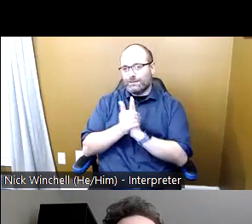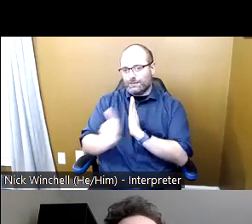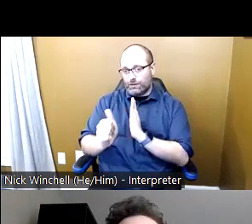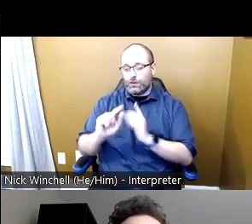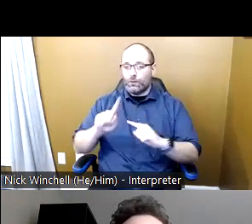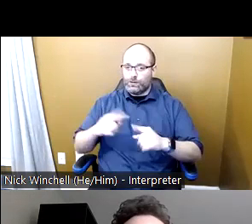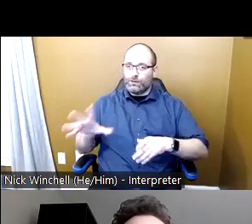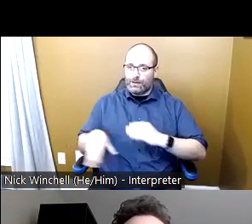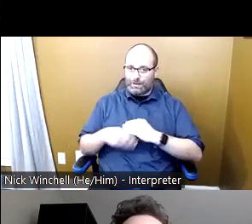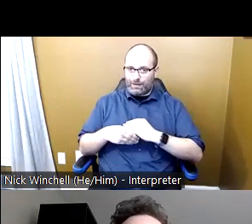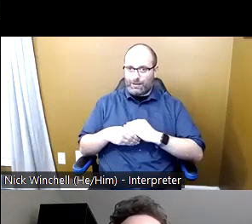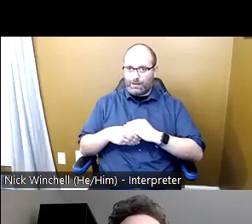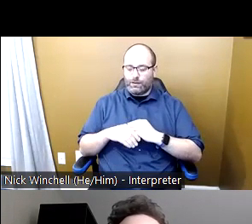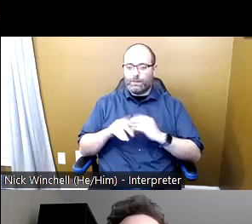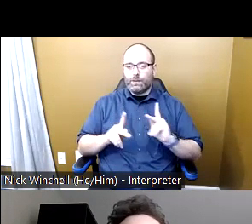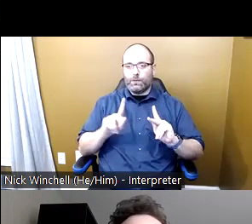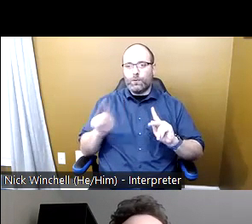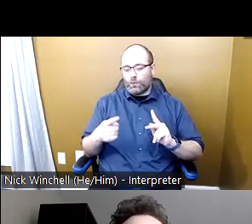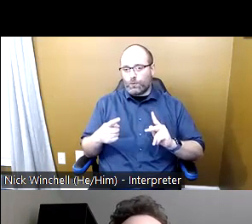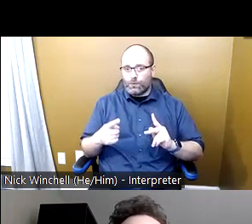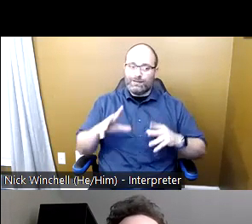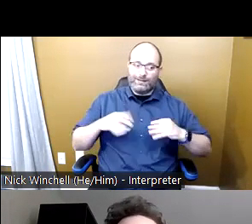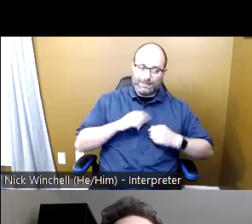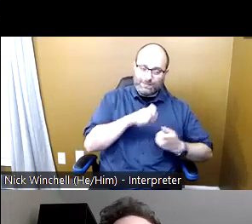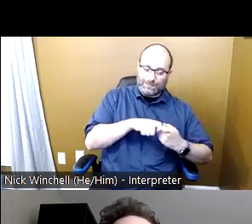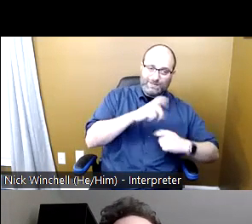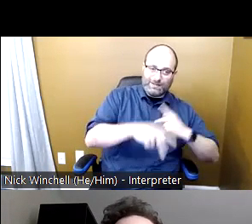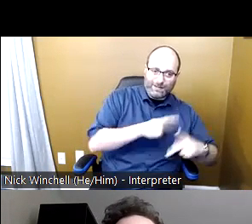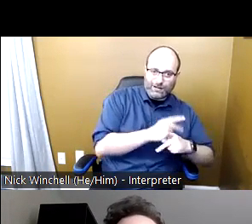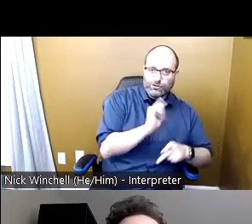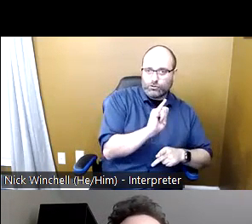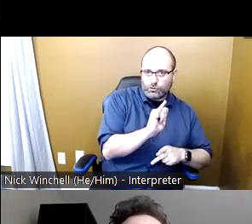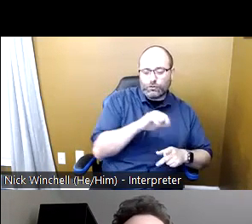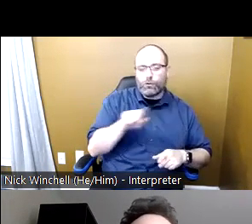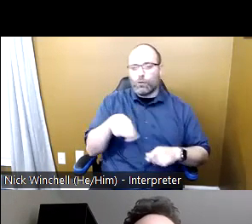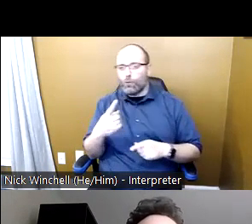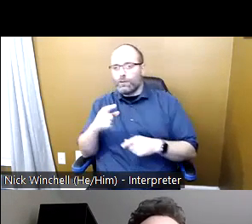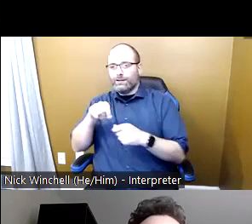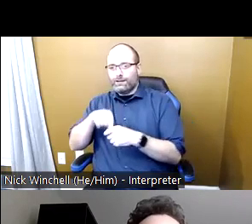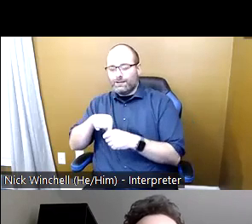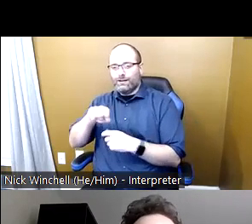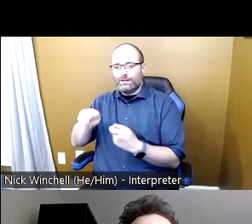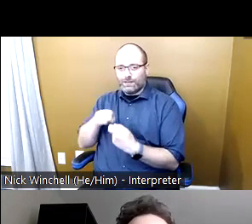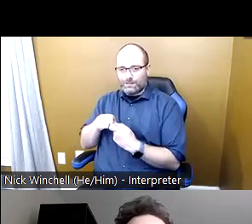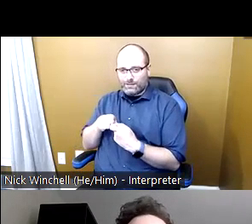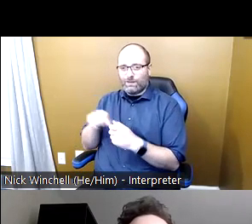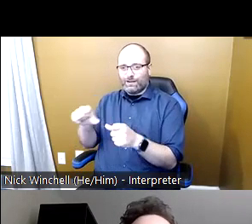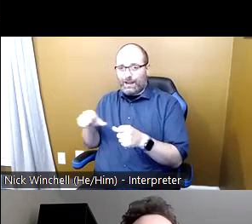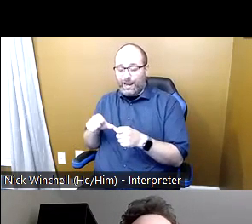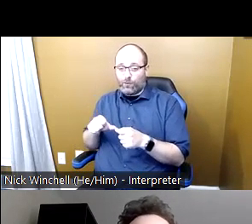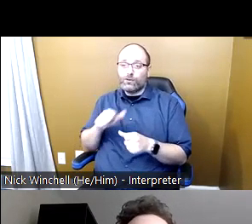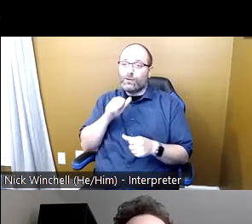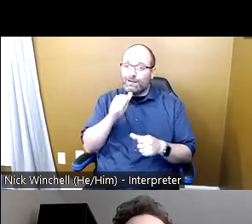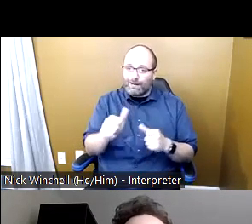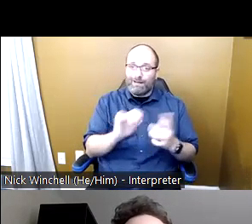in people who only accept certain insurances or only in certain locations or do telehealth versus not telehealth,